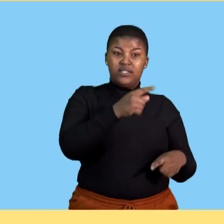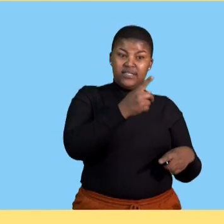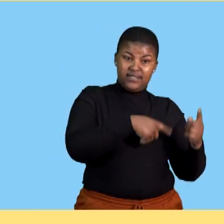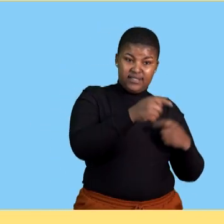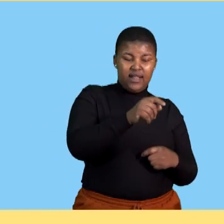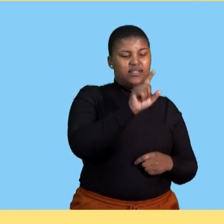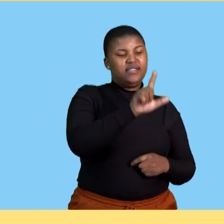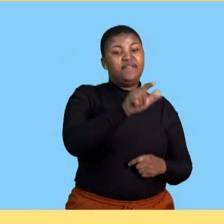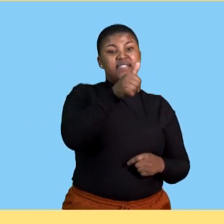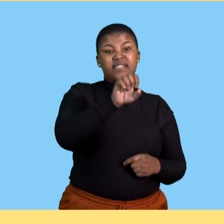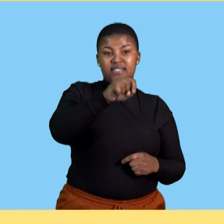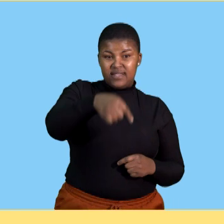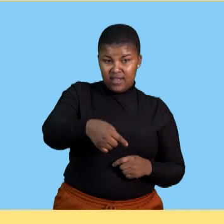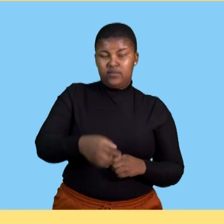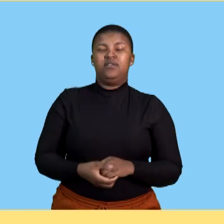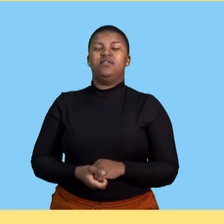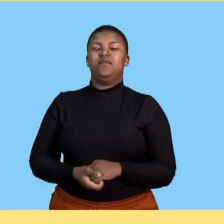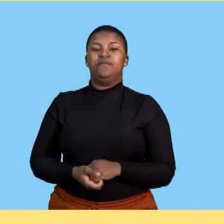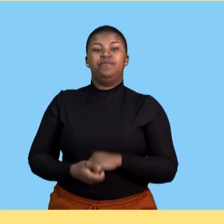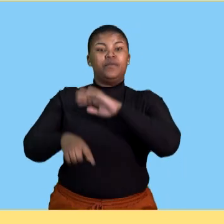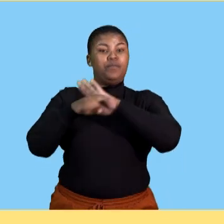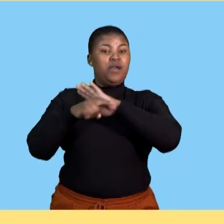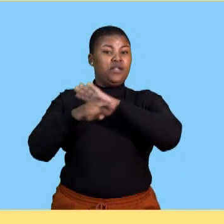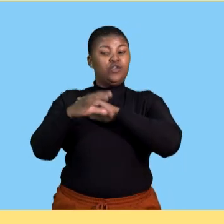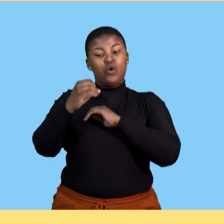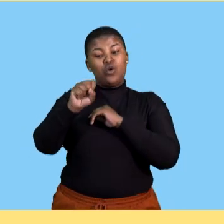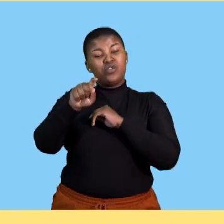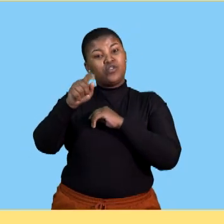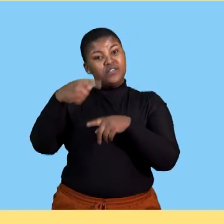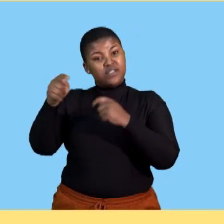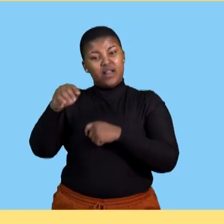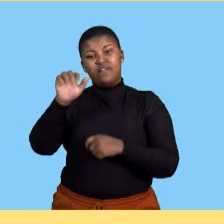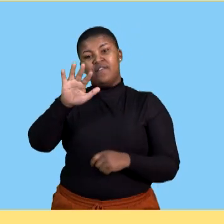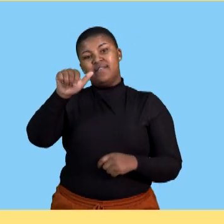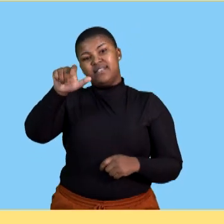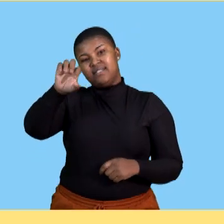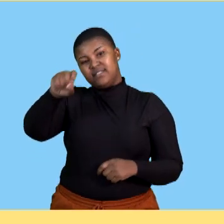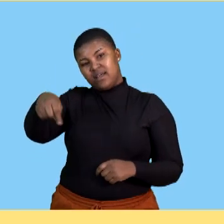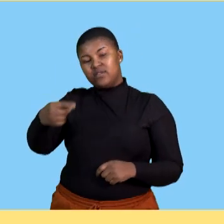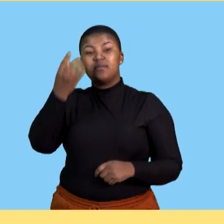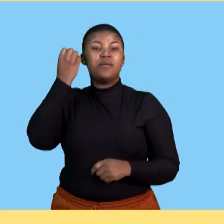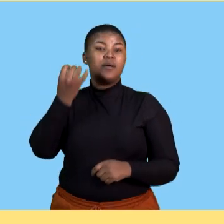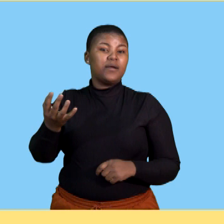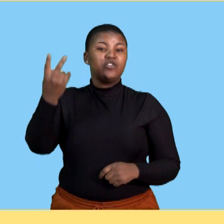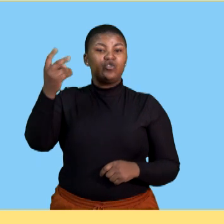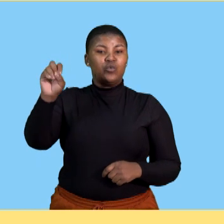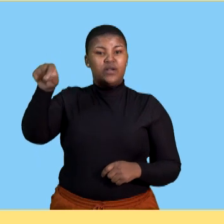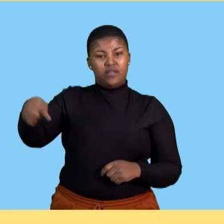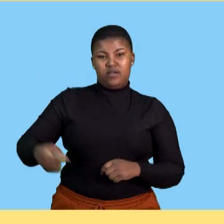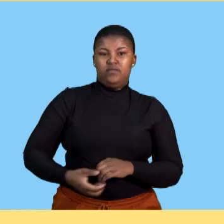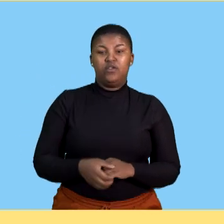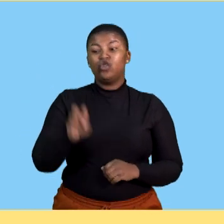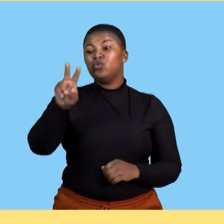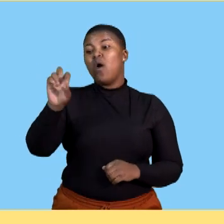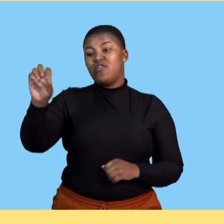of 760,000 minus my cost of sales of 560,000. That will give me gross